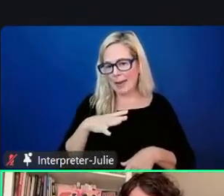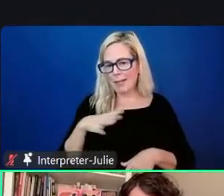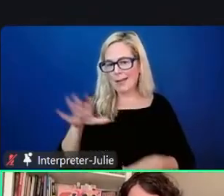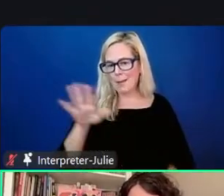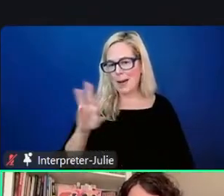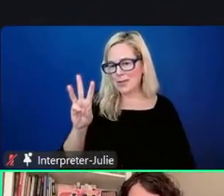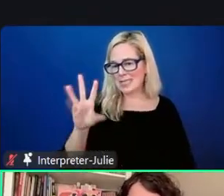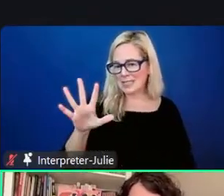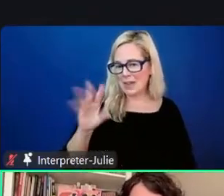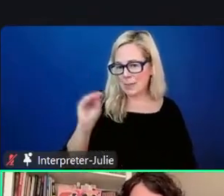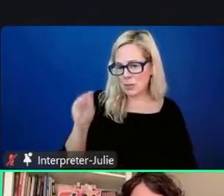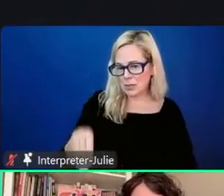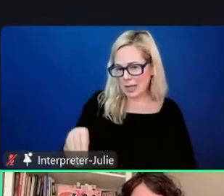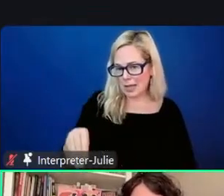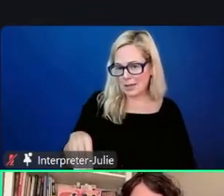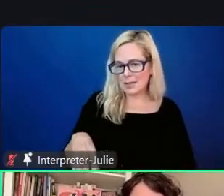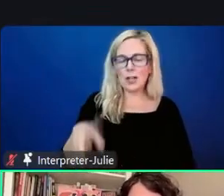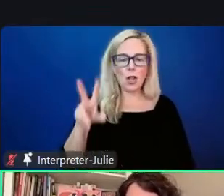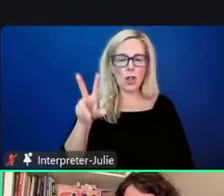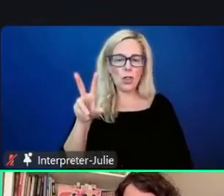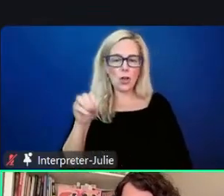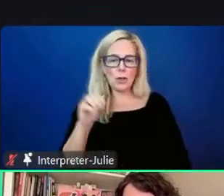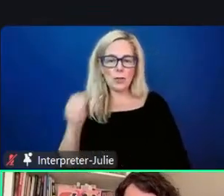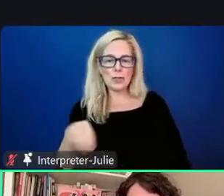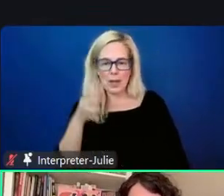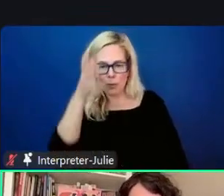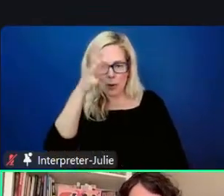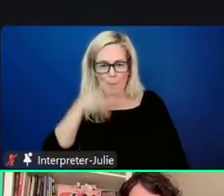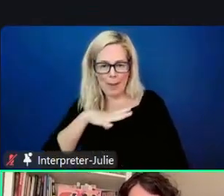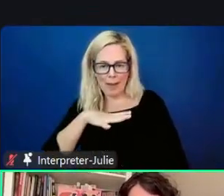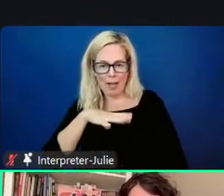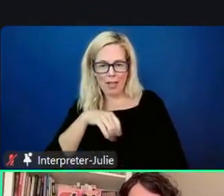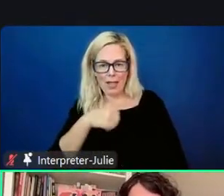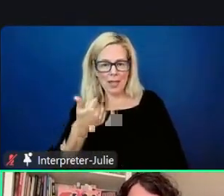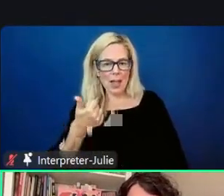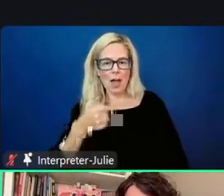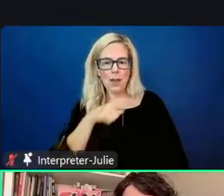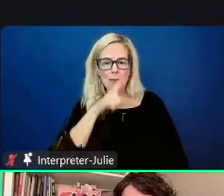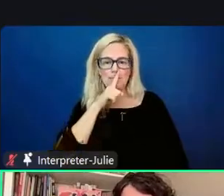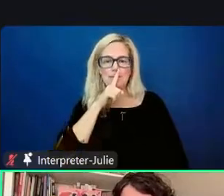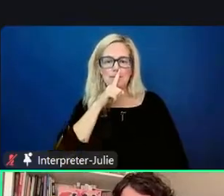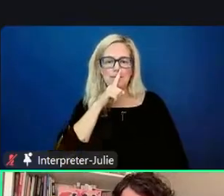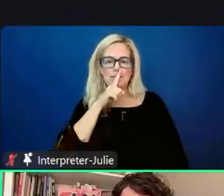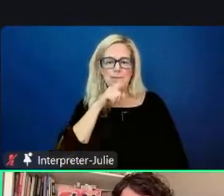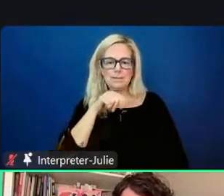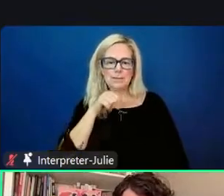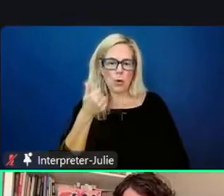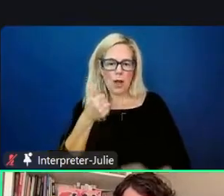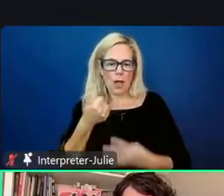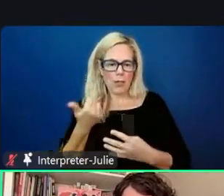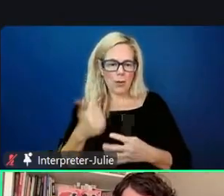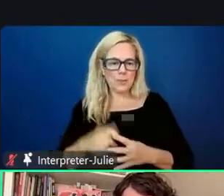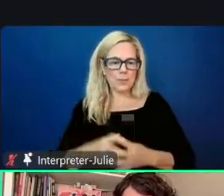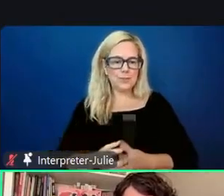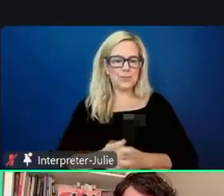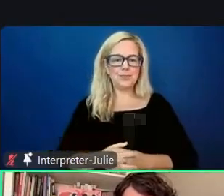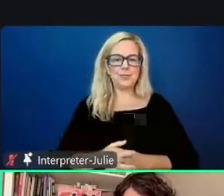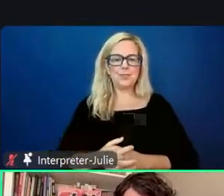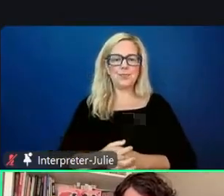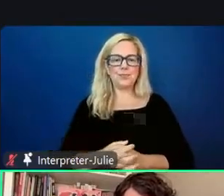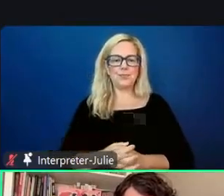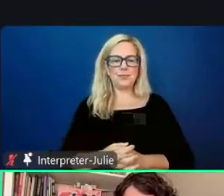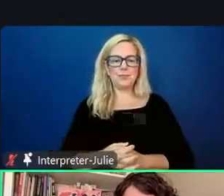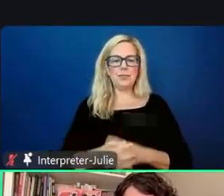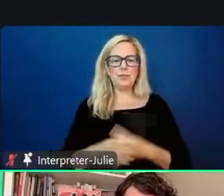about 30% were male, and the remainder did not disclose or other. Of the medical students, the majority were first-year medical students,